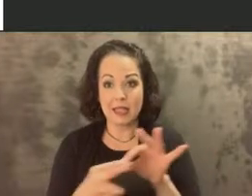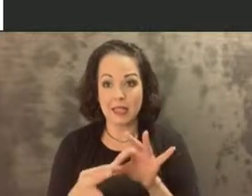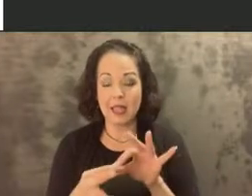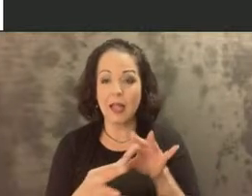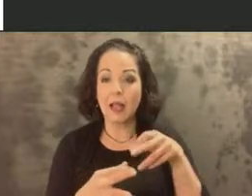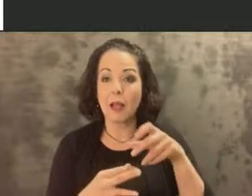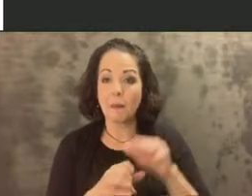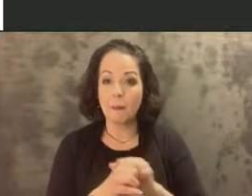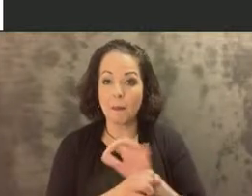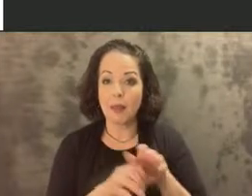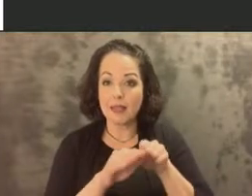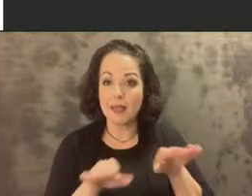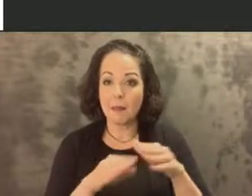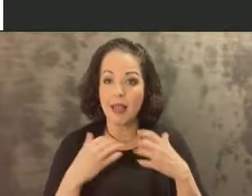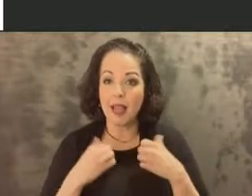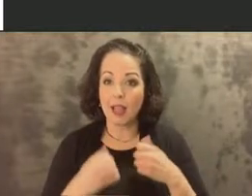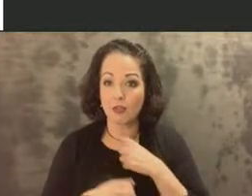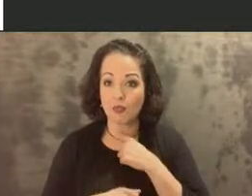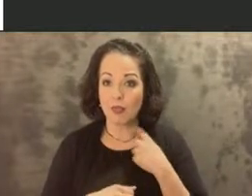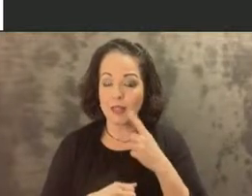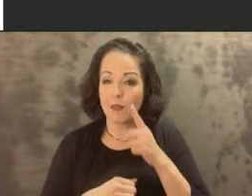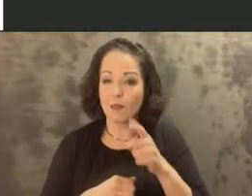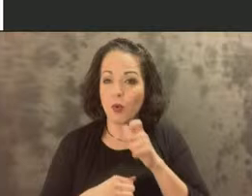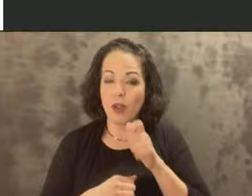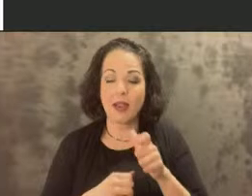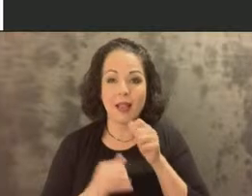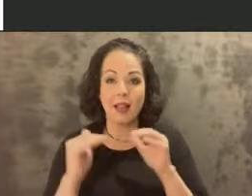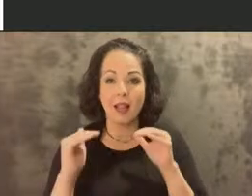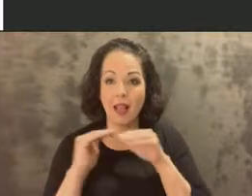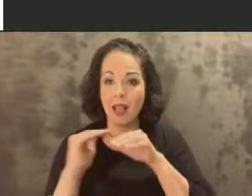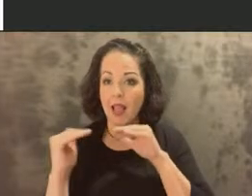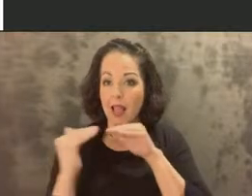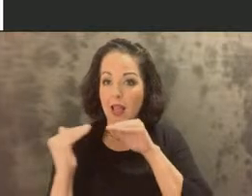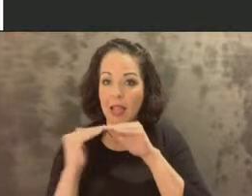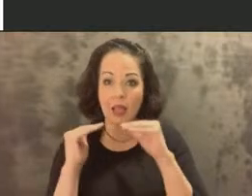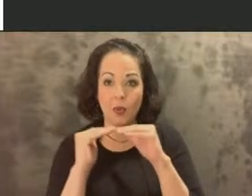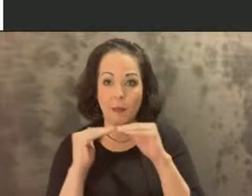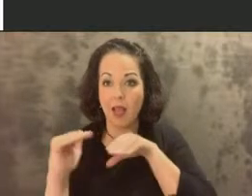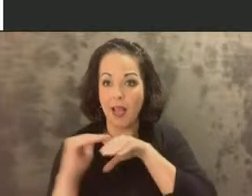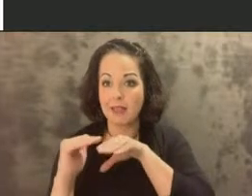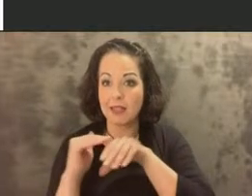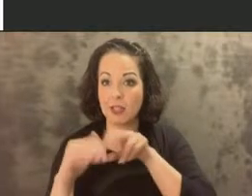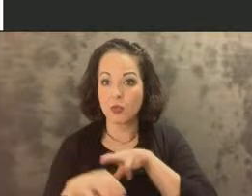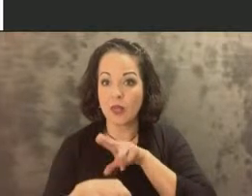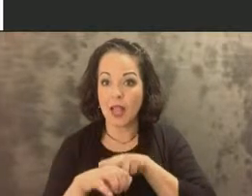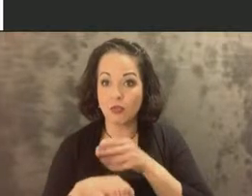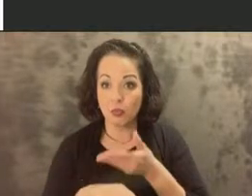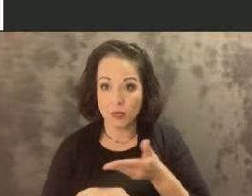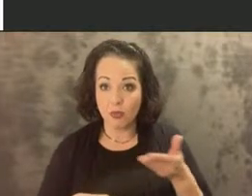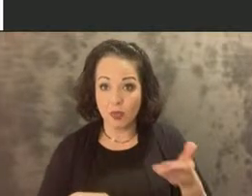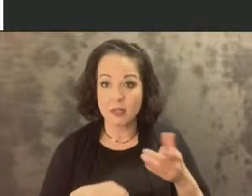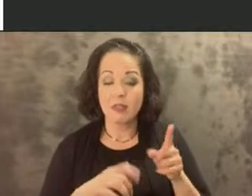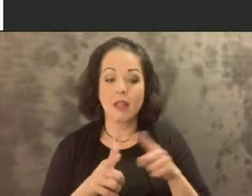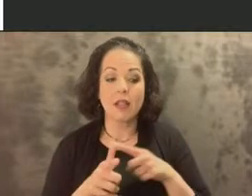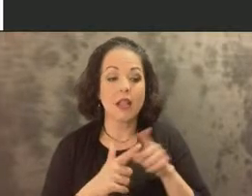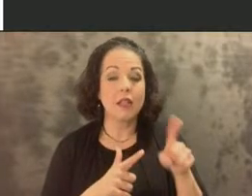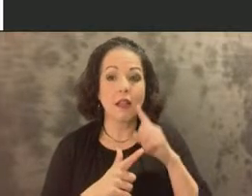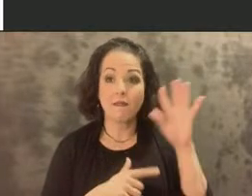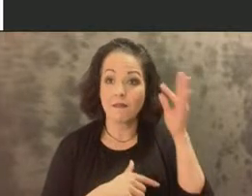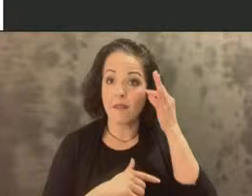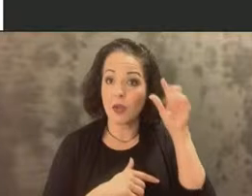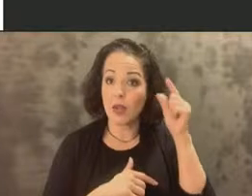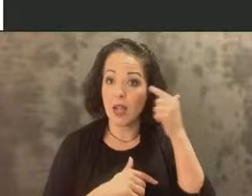health risks to inequitable access to natural resources, is the federal government must ensure